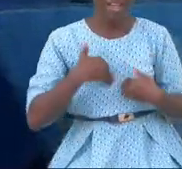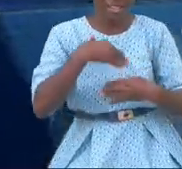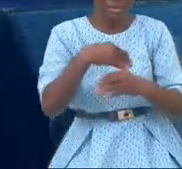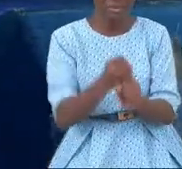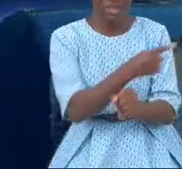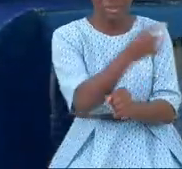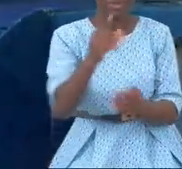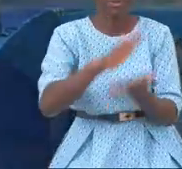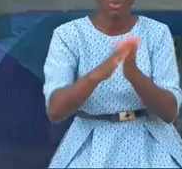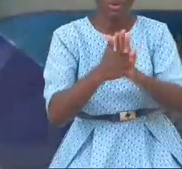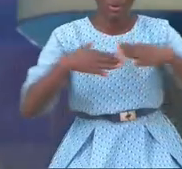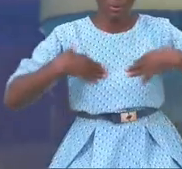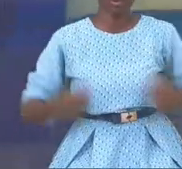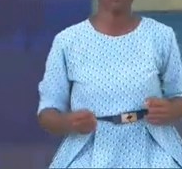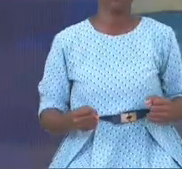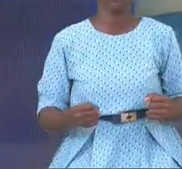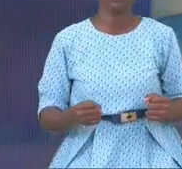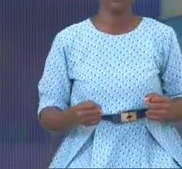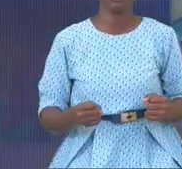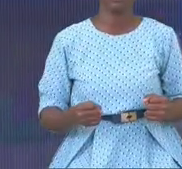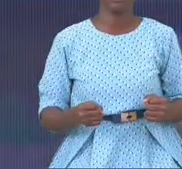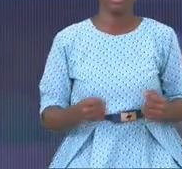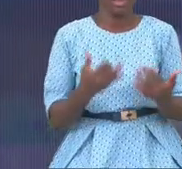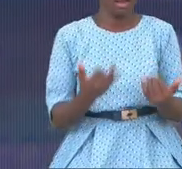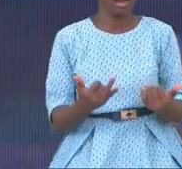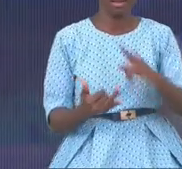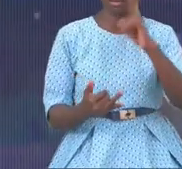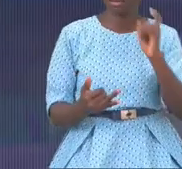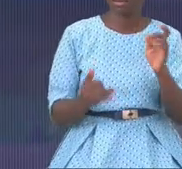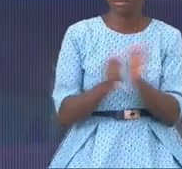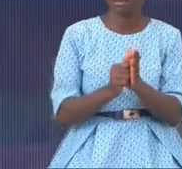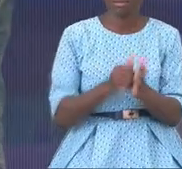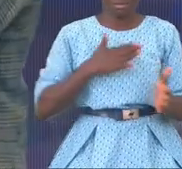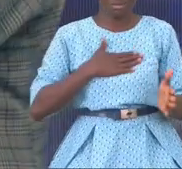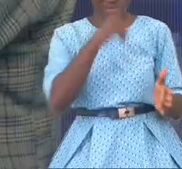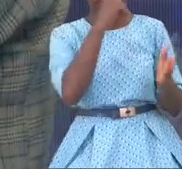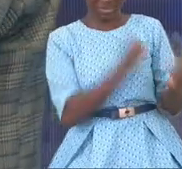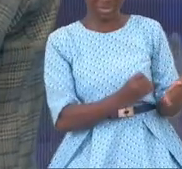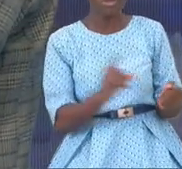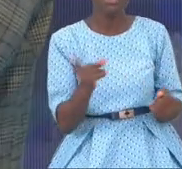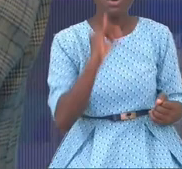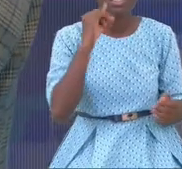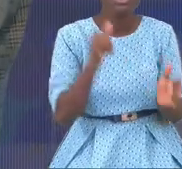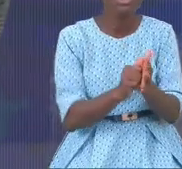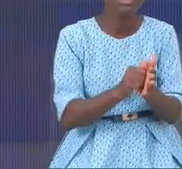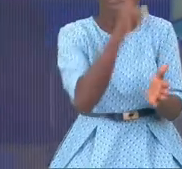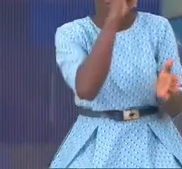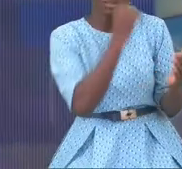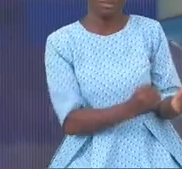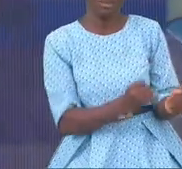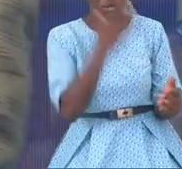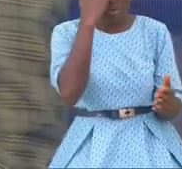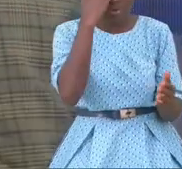now, he was still blind, but he was coming to the Lord, and he knew that the Lord will open his